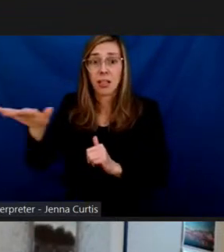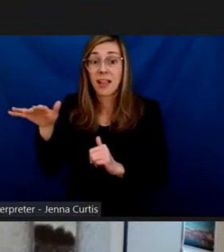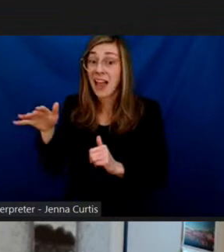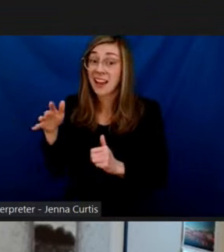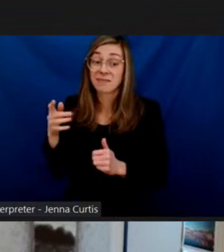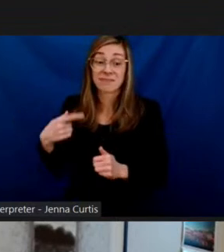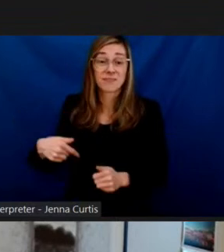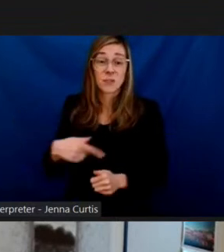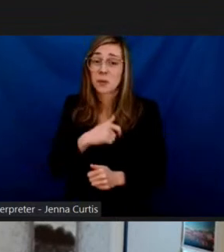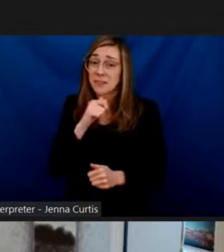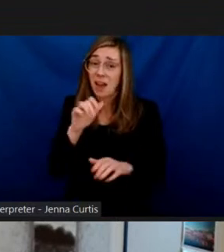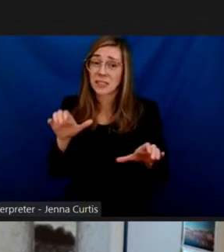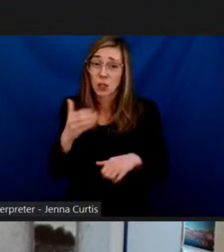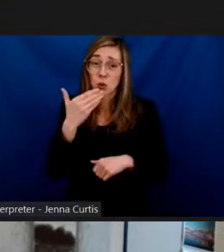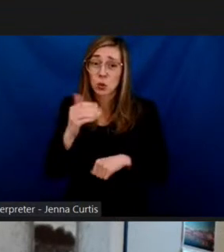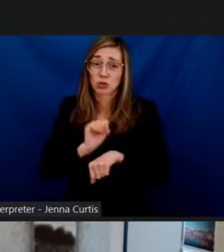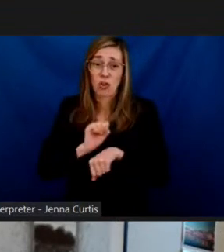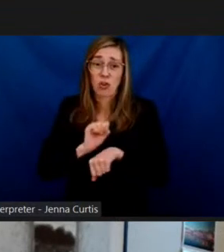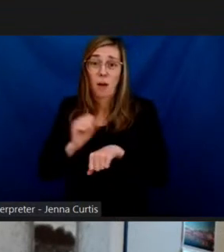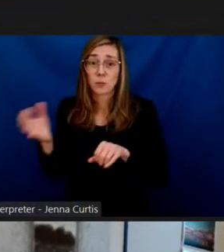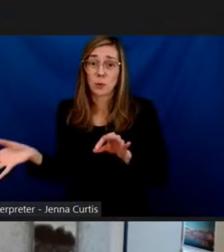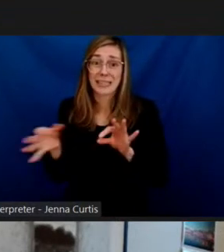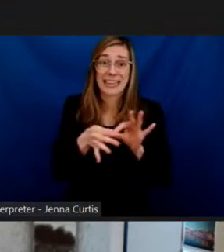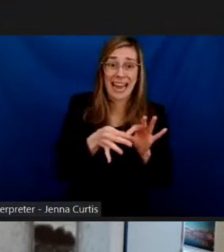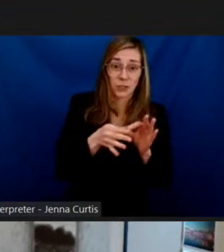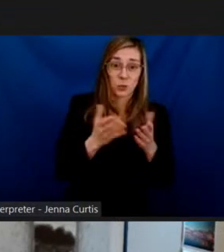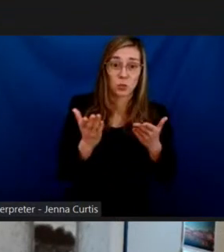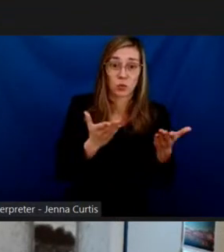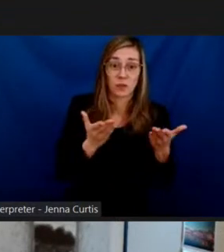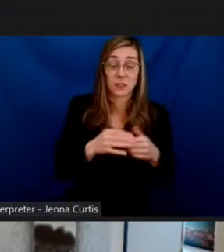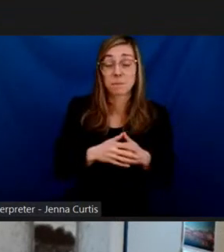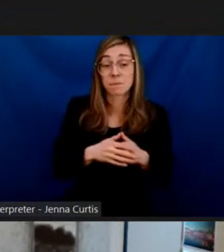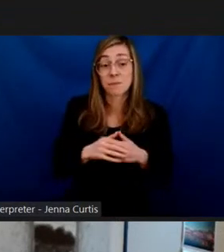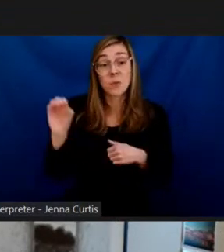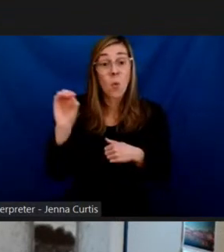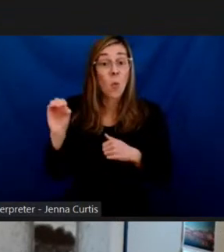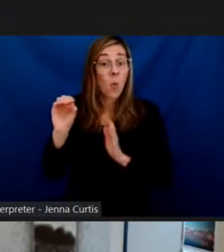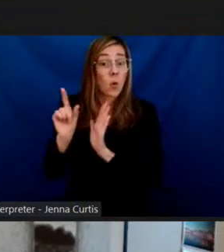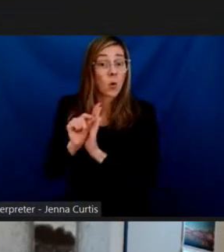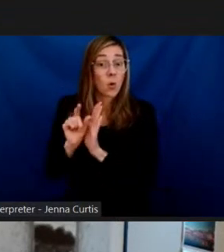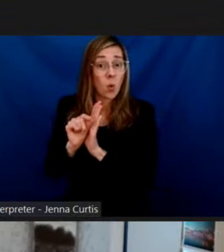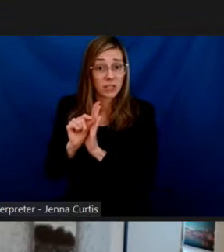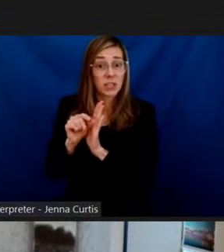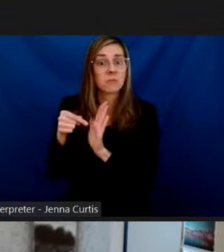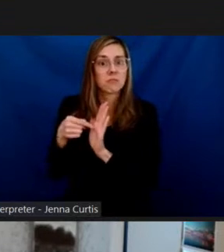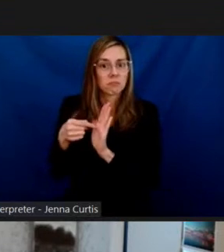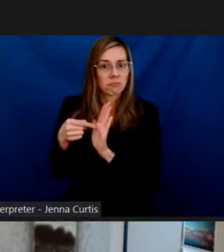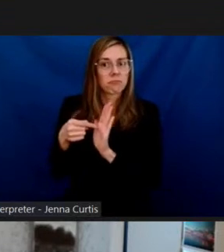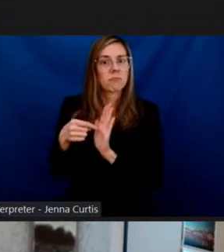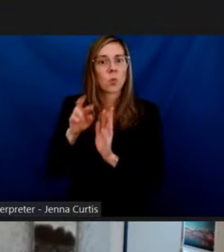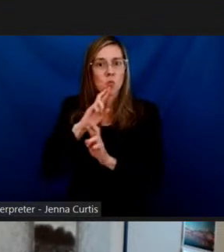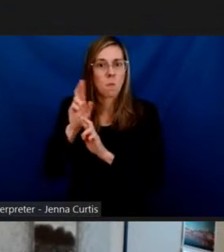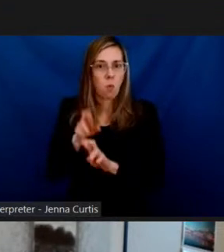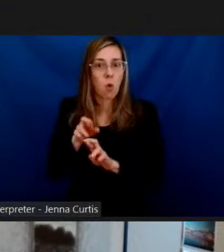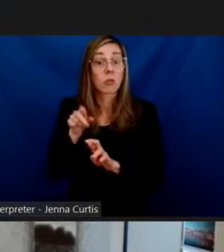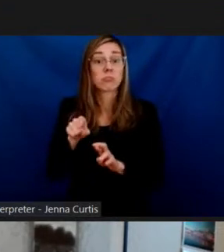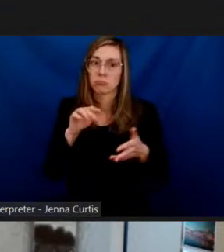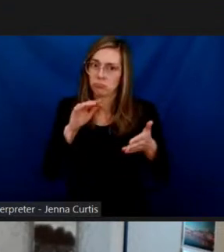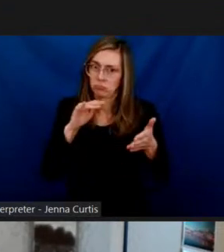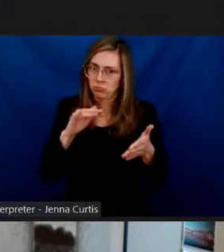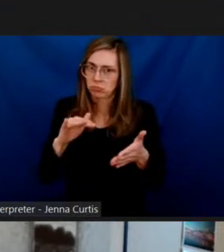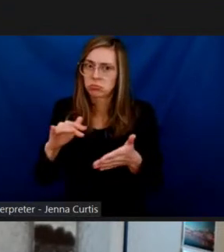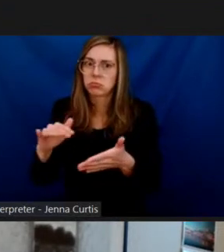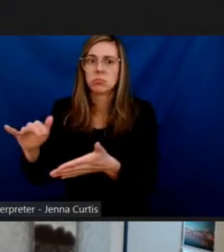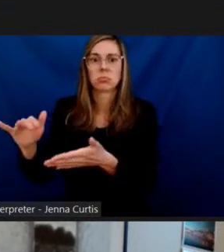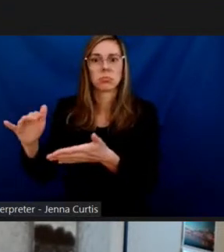to services. The Oregonian did a report several weeks ago. They'd done a fairly extensive study. I have no doubt,